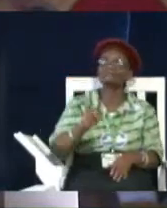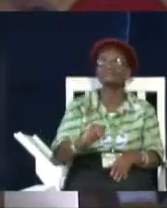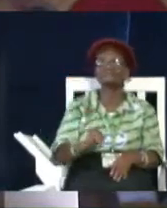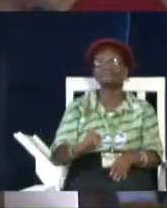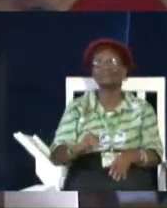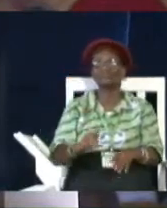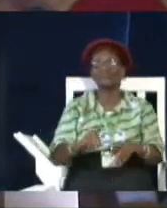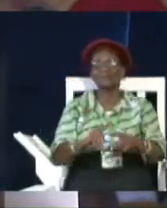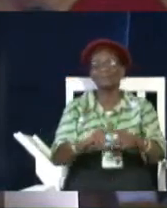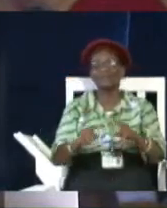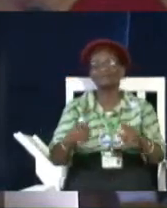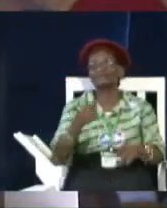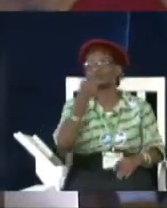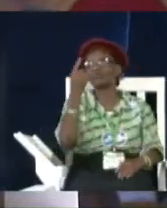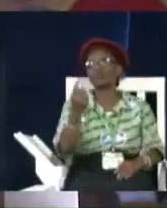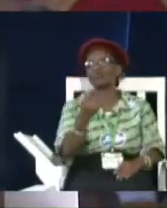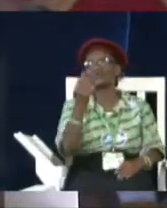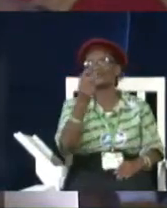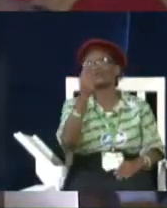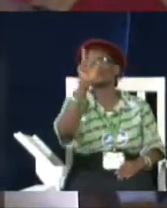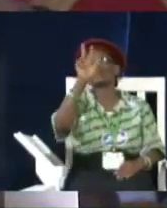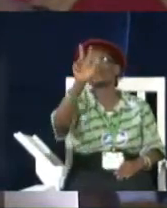But only Philip